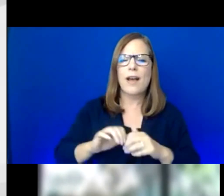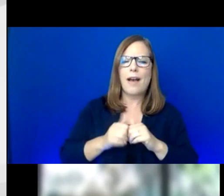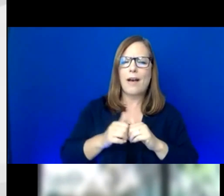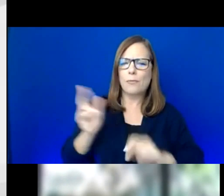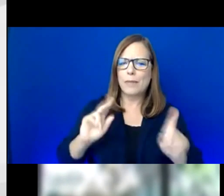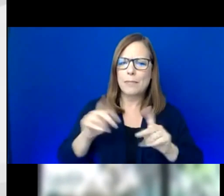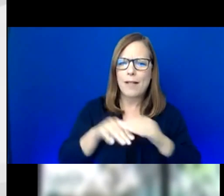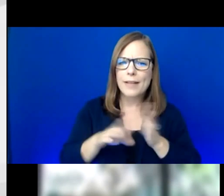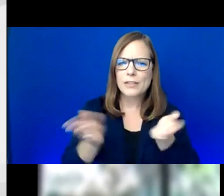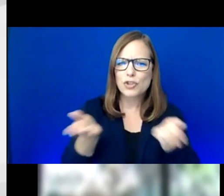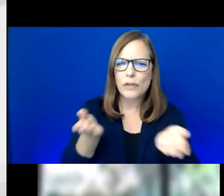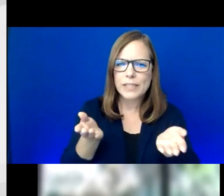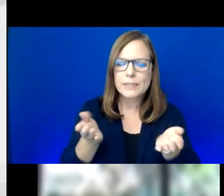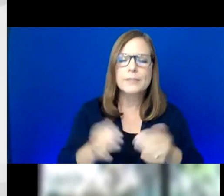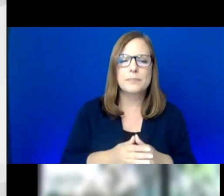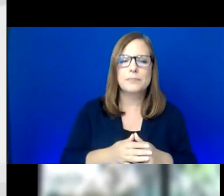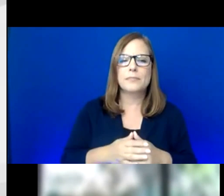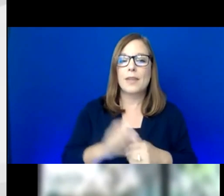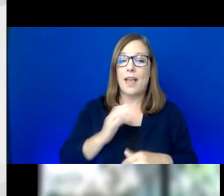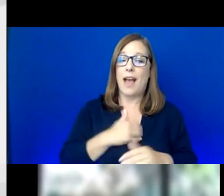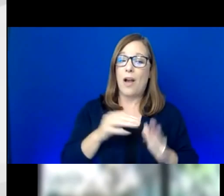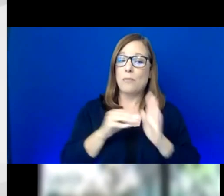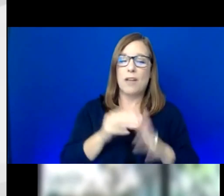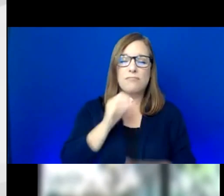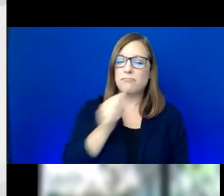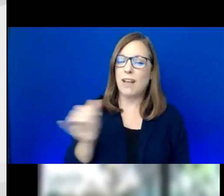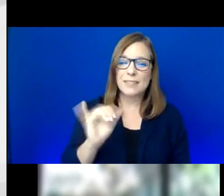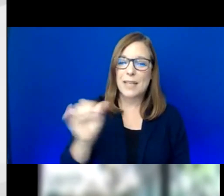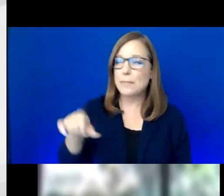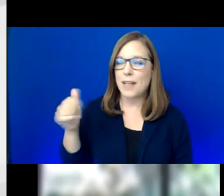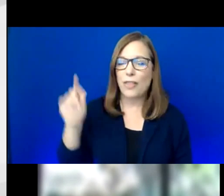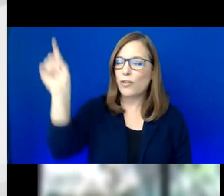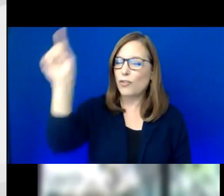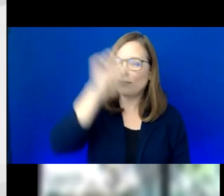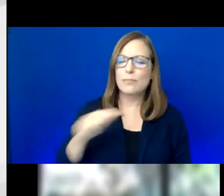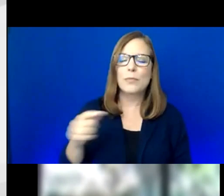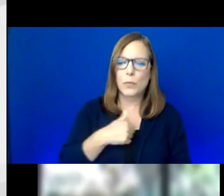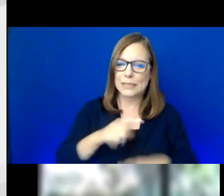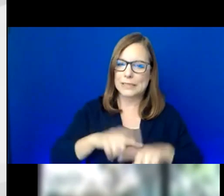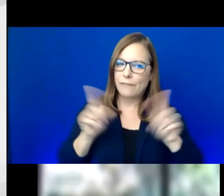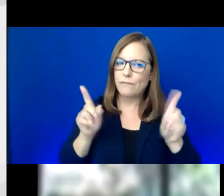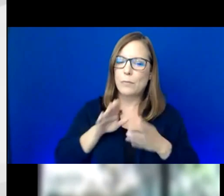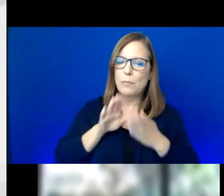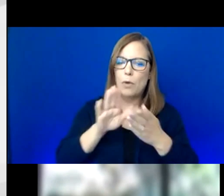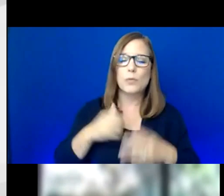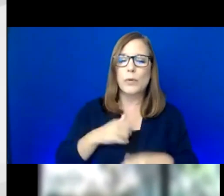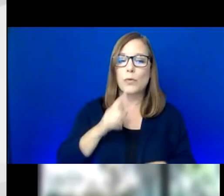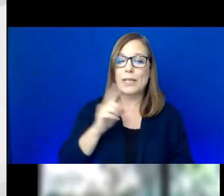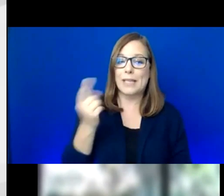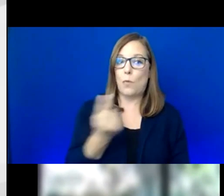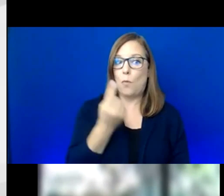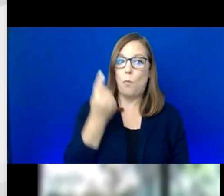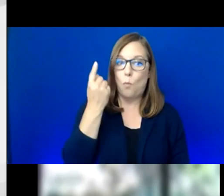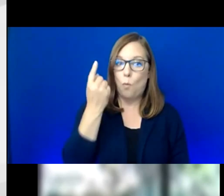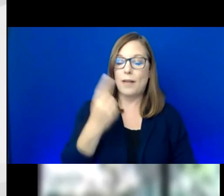thing I do have to say is that we are a different model than many other area agencies on aging, and that really we are a single county department formed